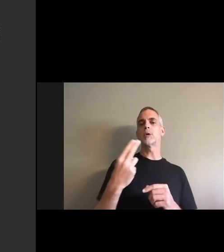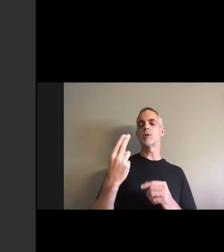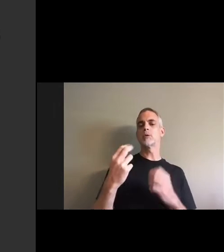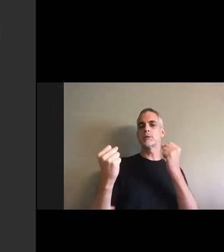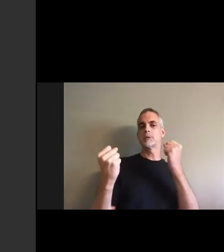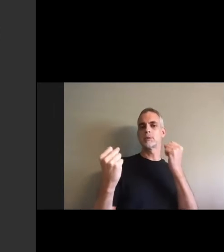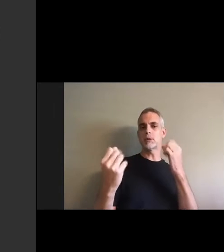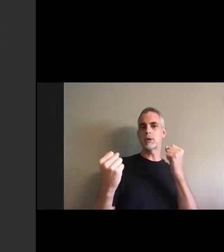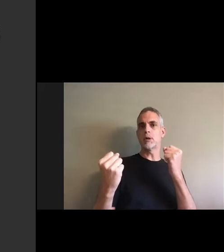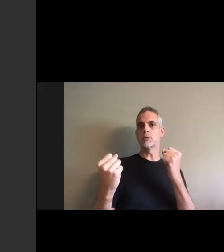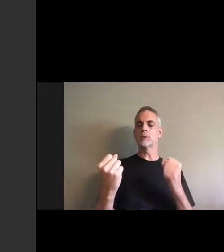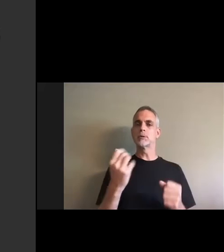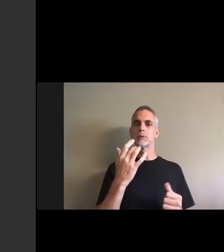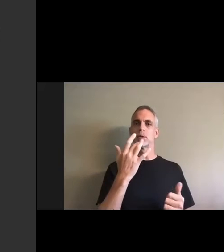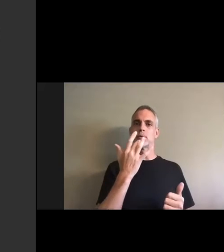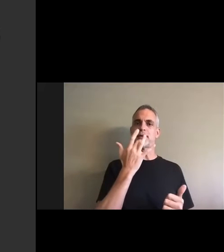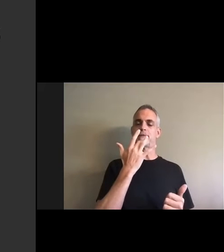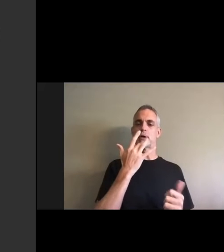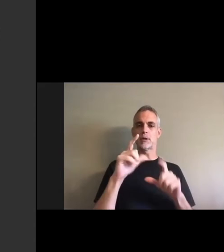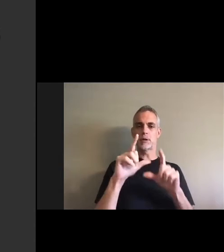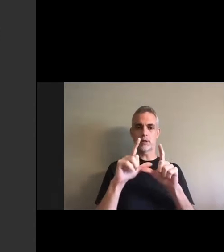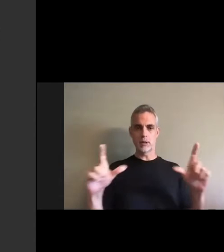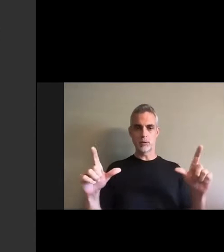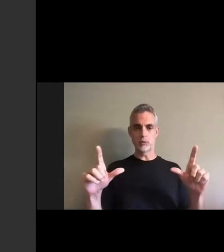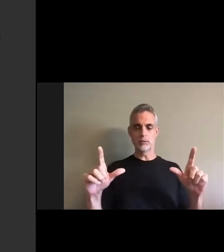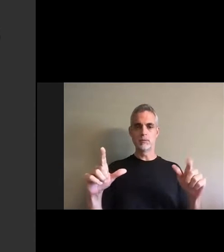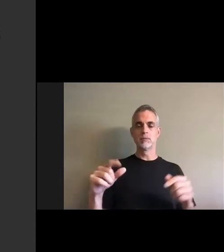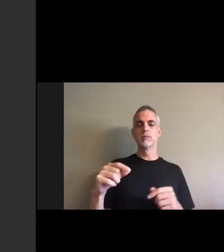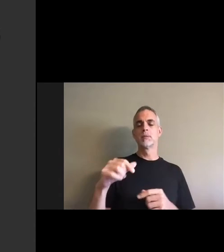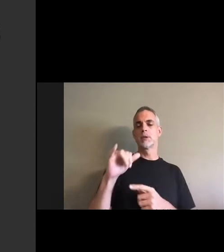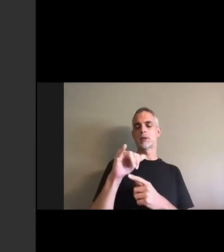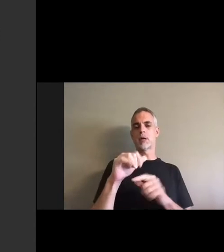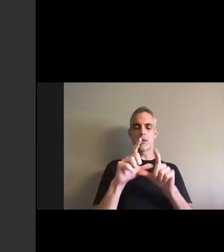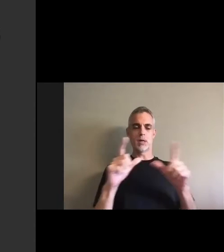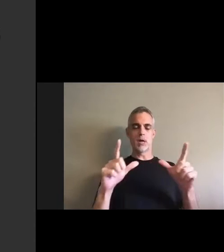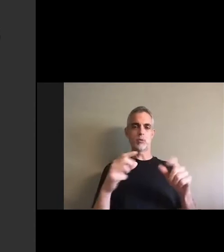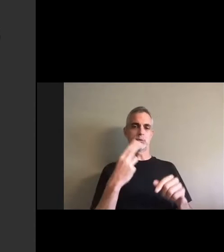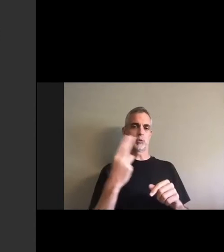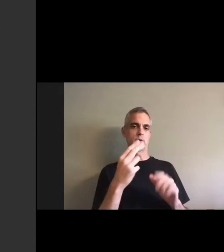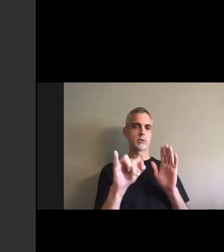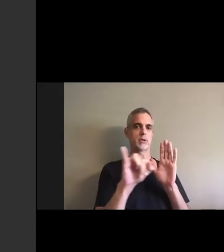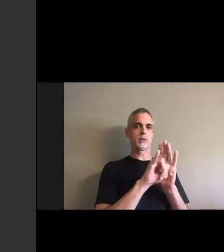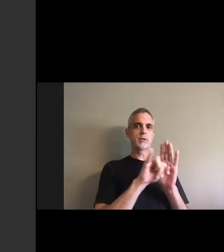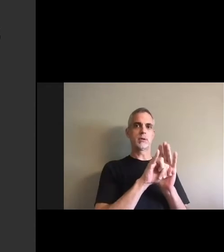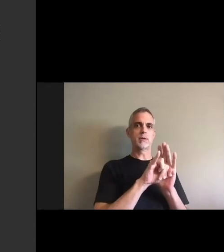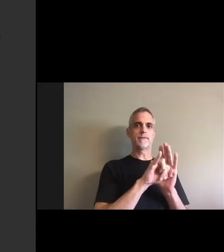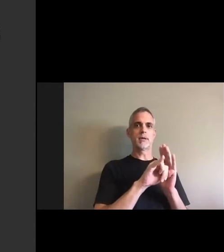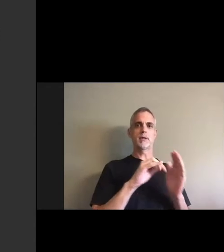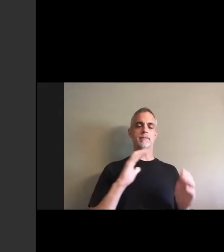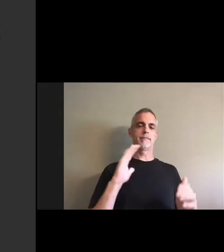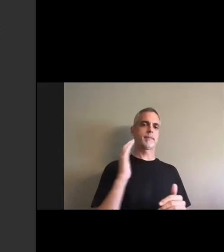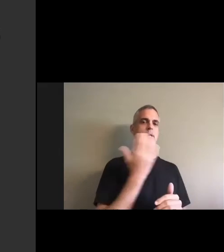community itself. We use sign language. That's our preference of how we use for language.